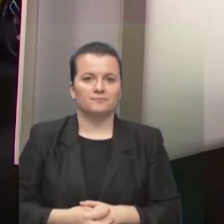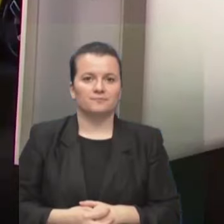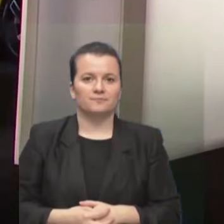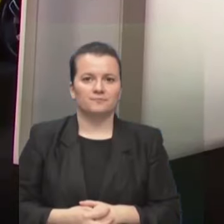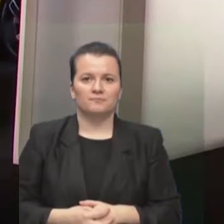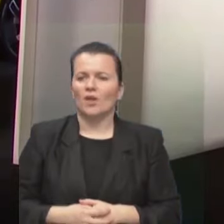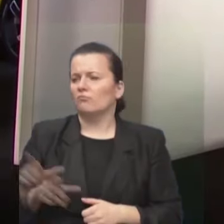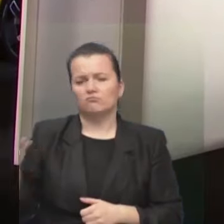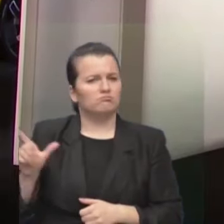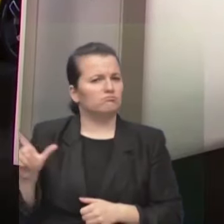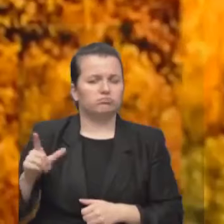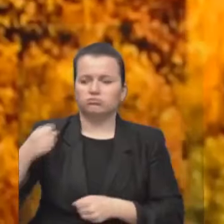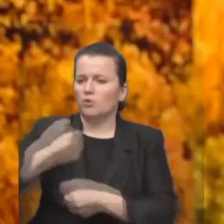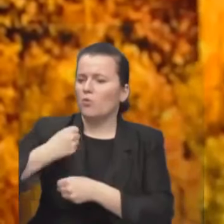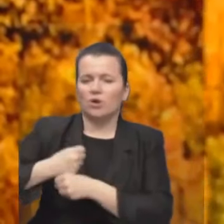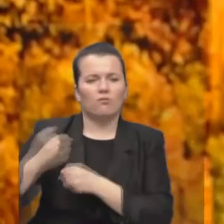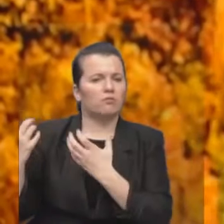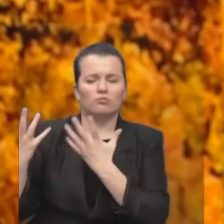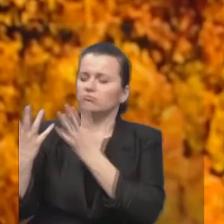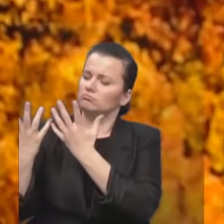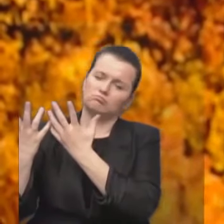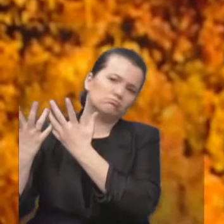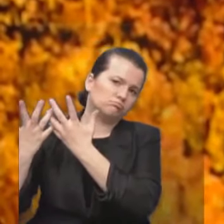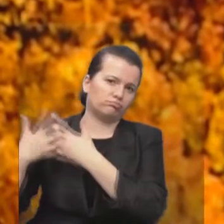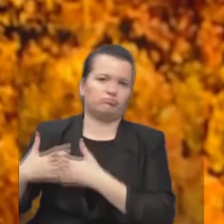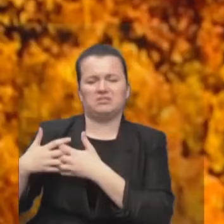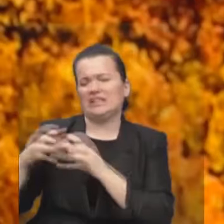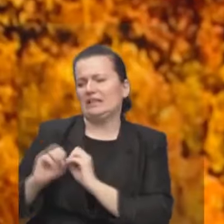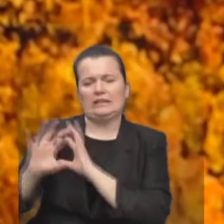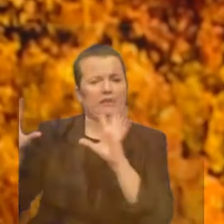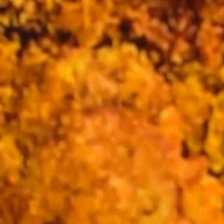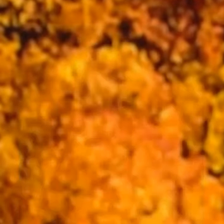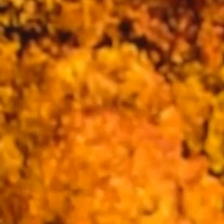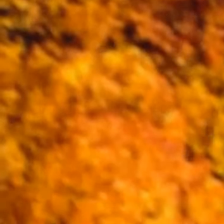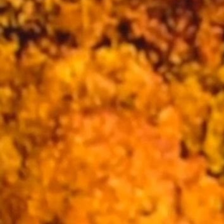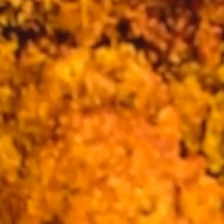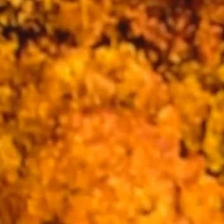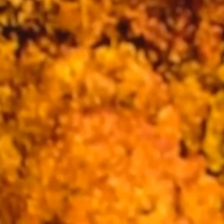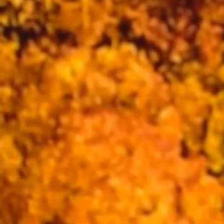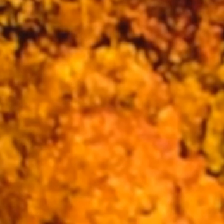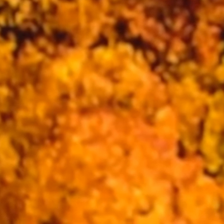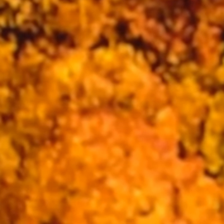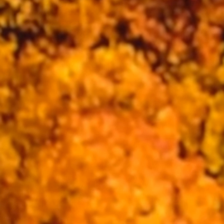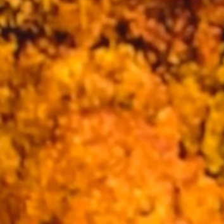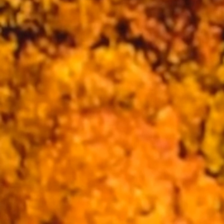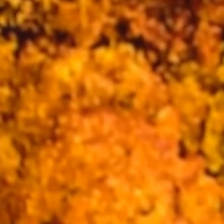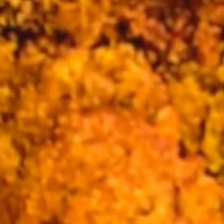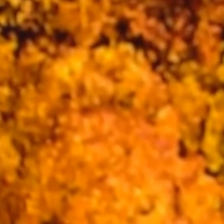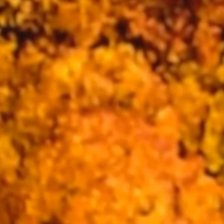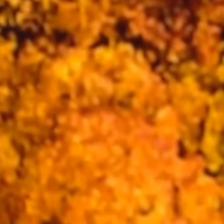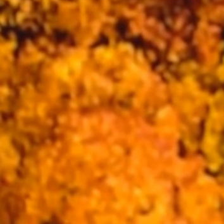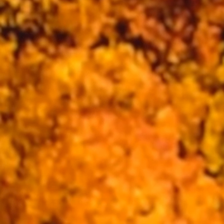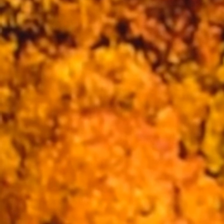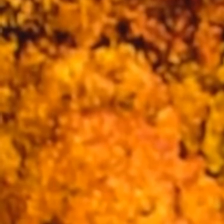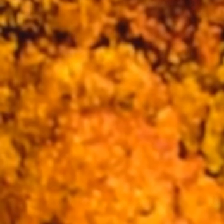complementarity is clear every day. Thank you. We have a question from Antoine Riffenau. The Renaulution plan